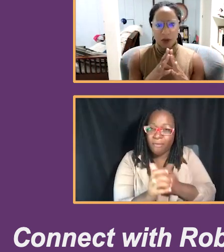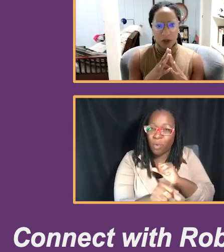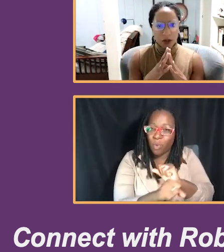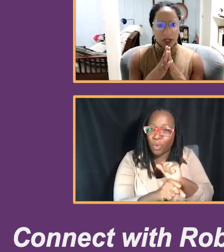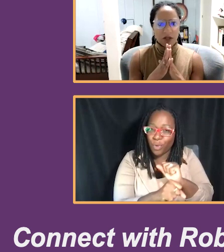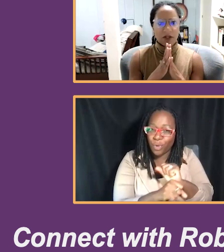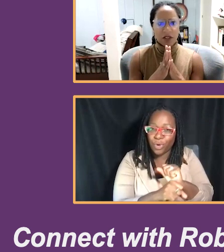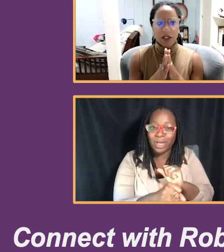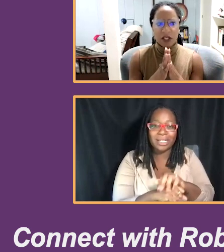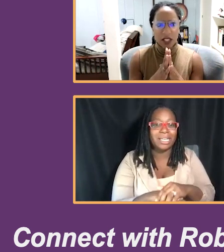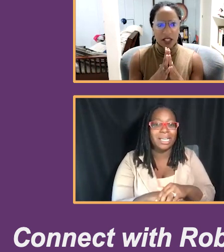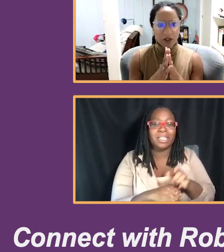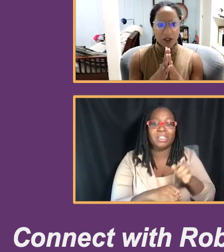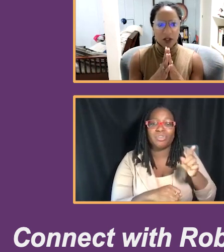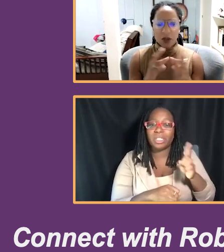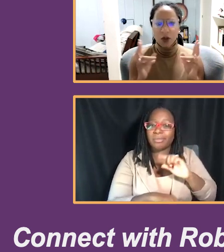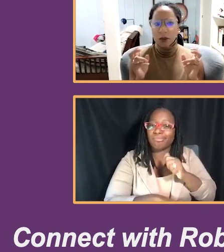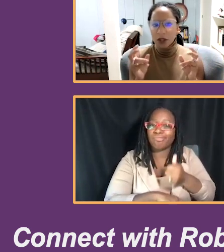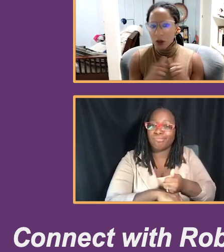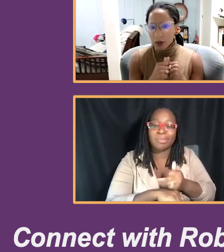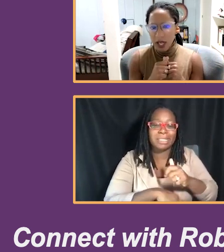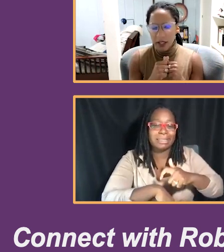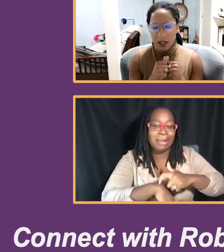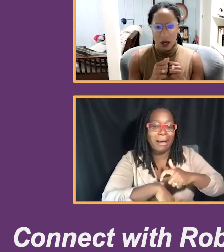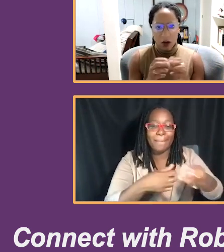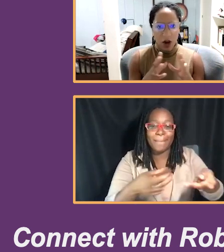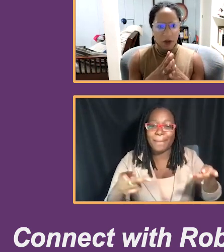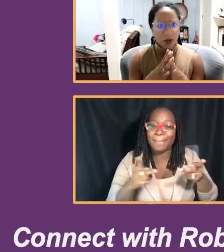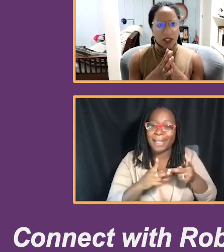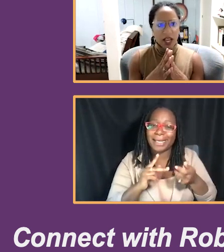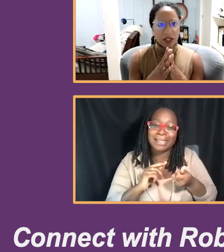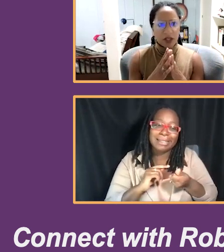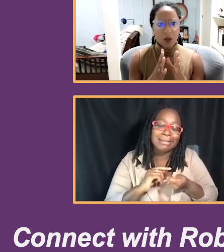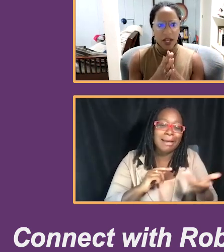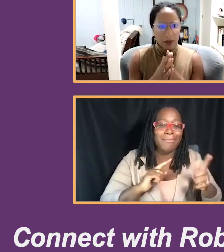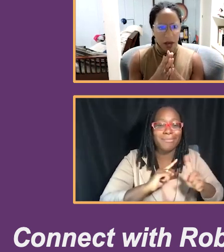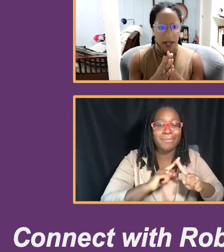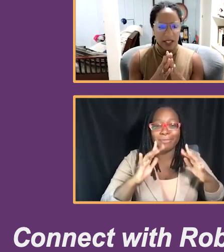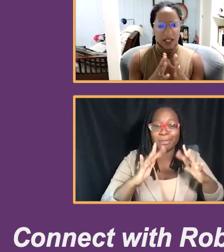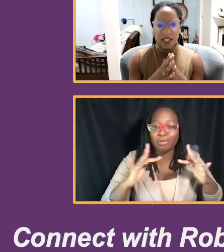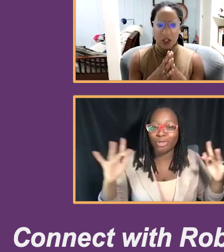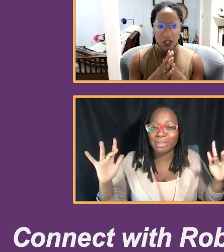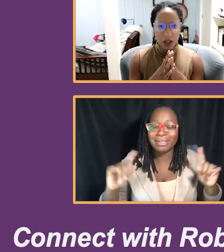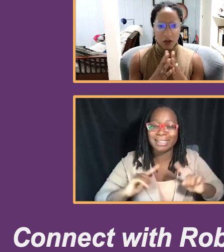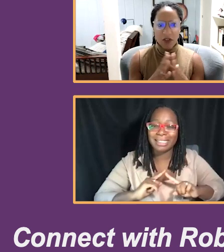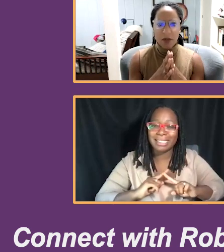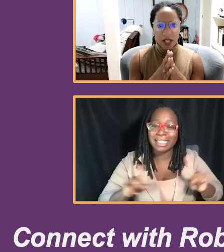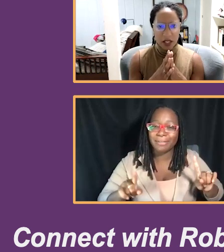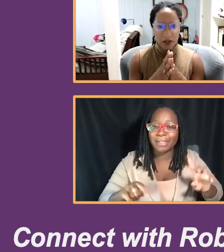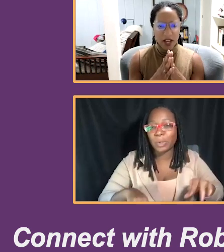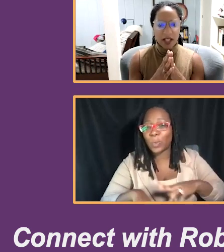where multiple forms of diversity and difference were normal and normalized, Robin Force Counts is a white,